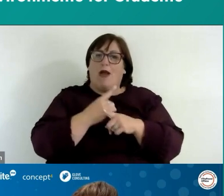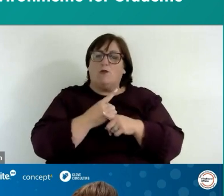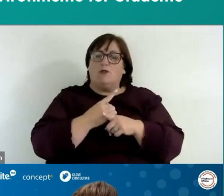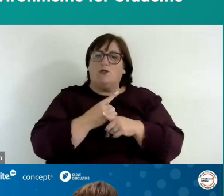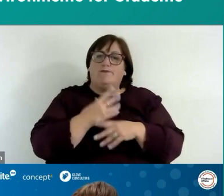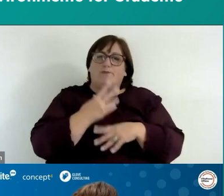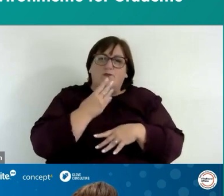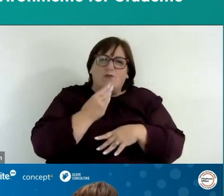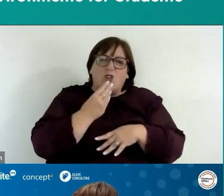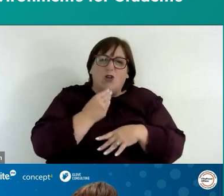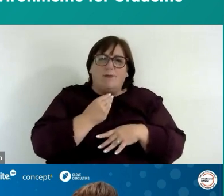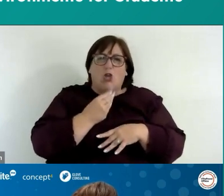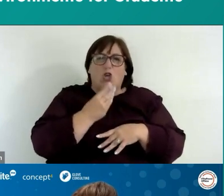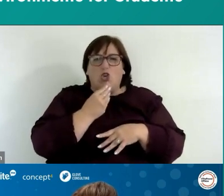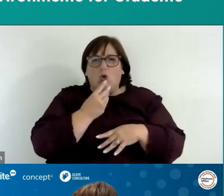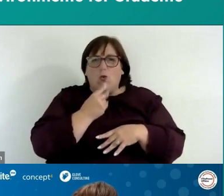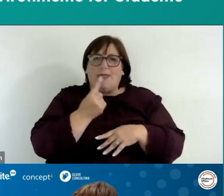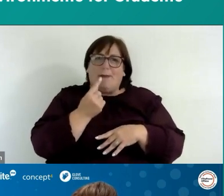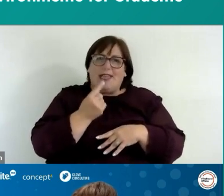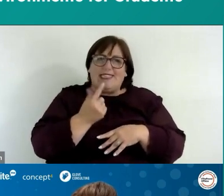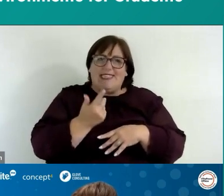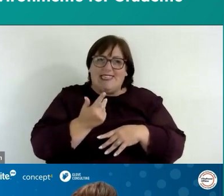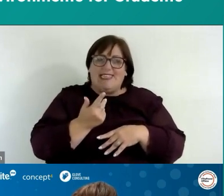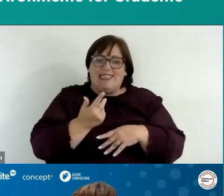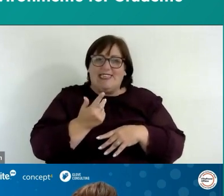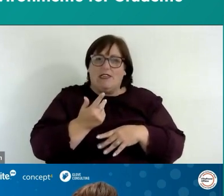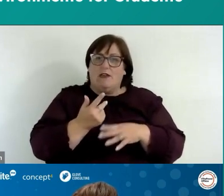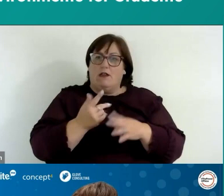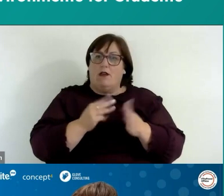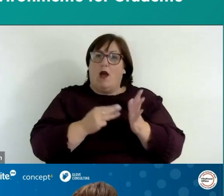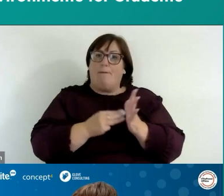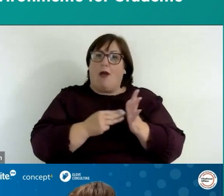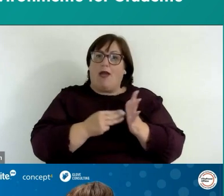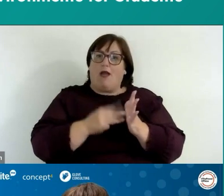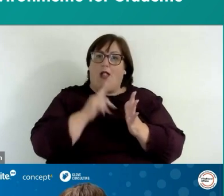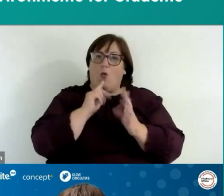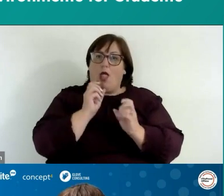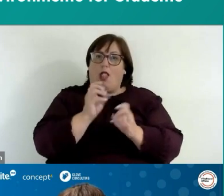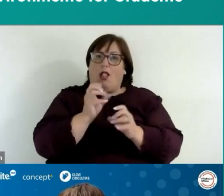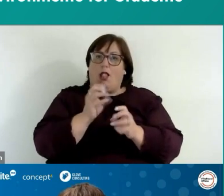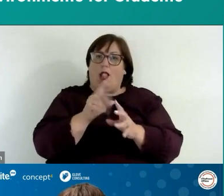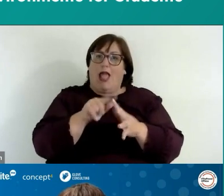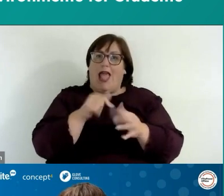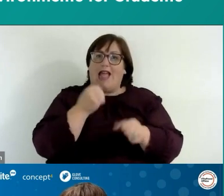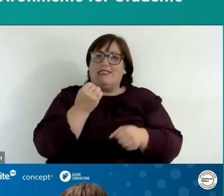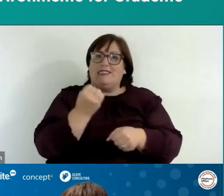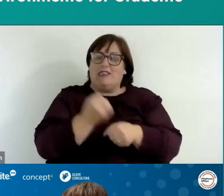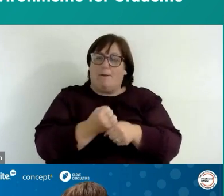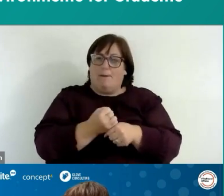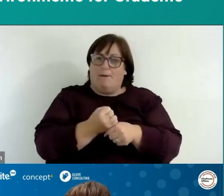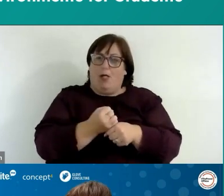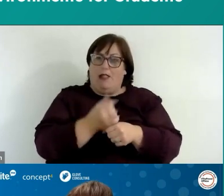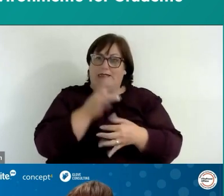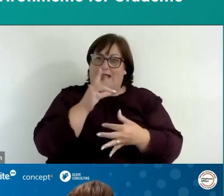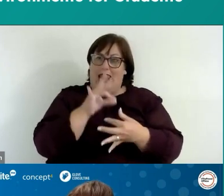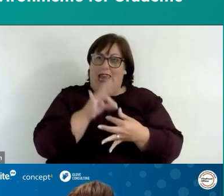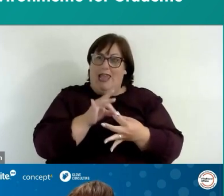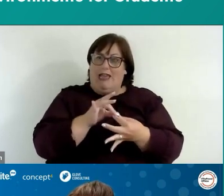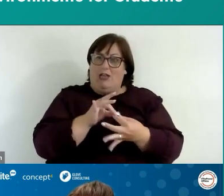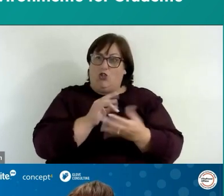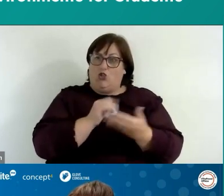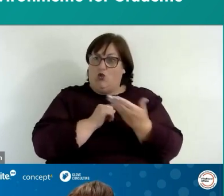And Michael's going to give us some examples relating to the founder of Recite Me, Ross,